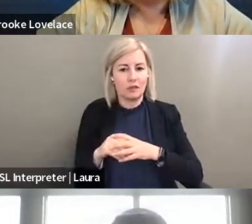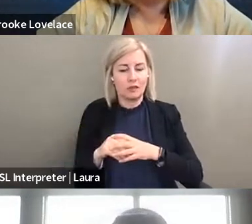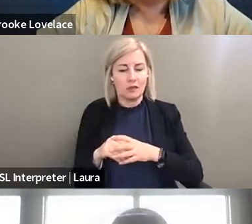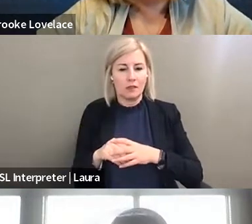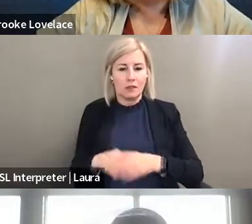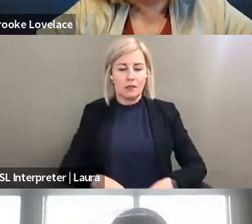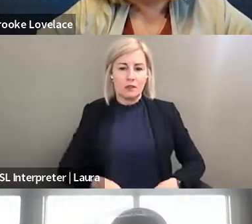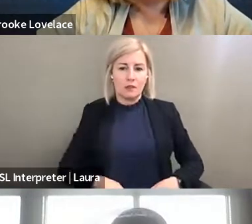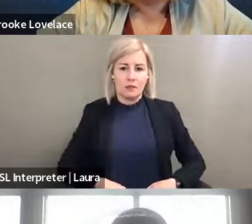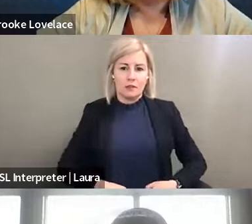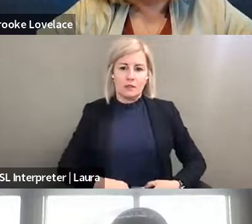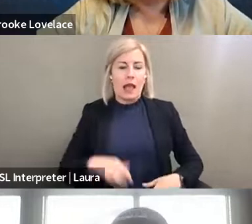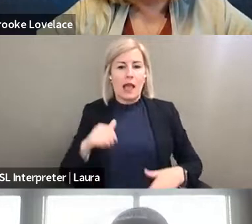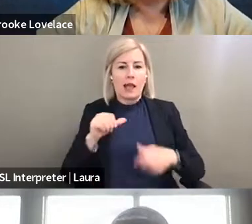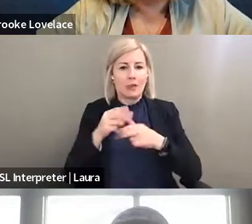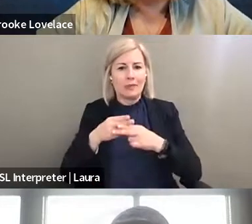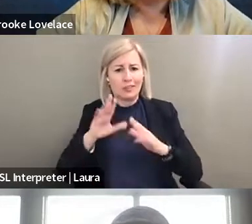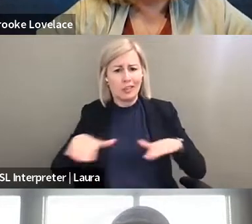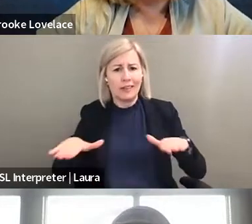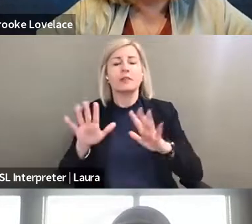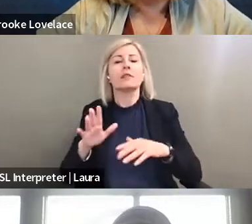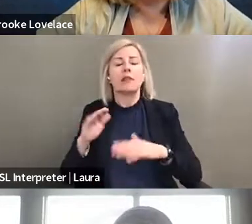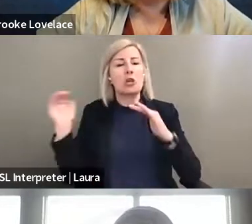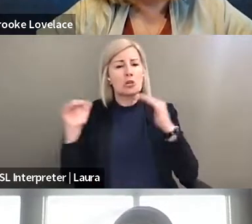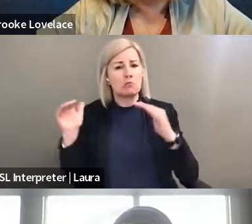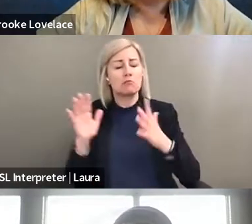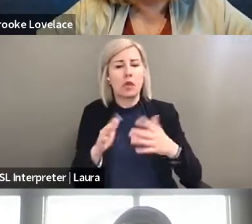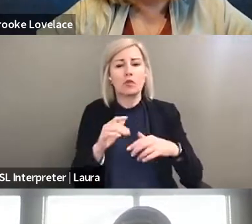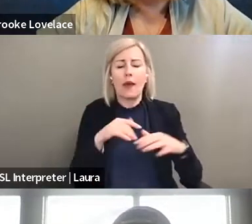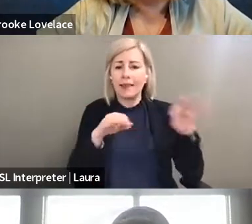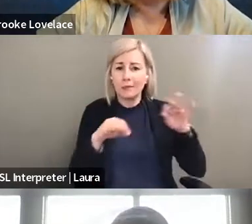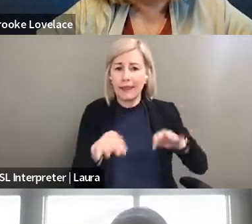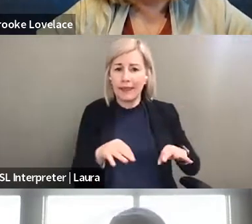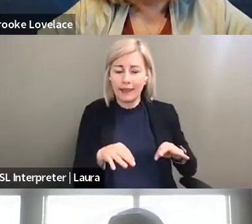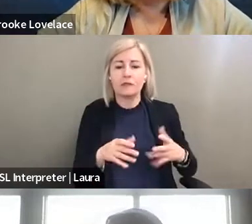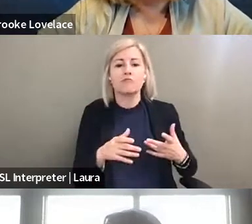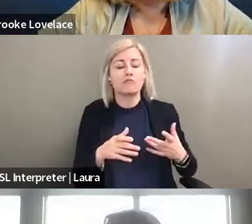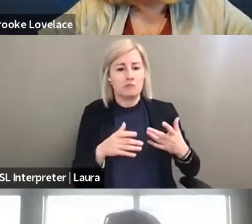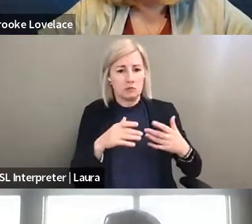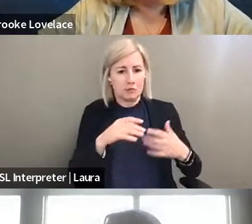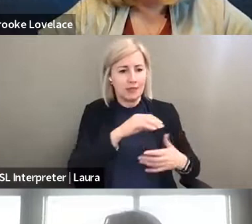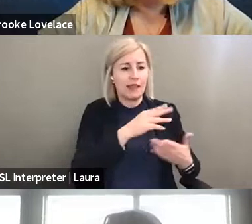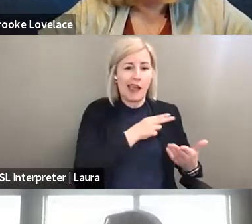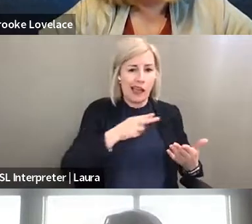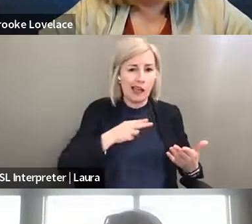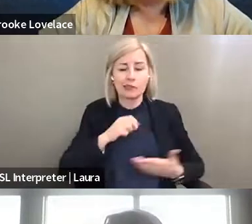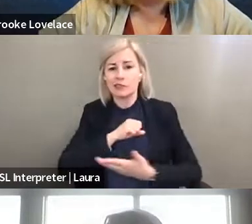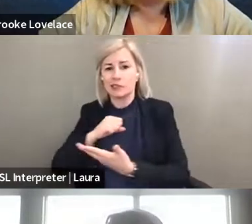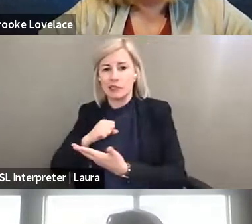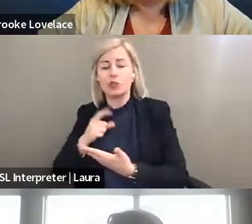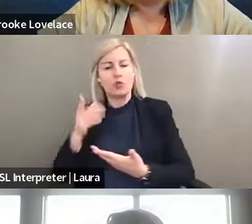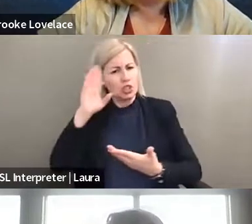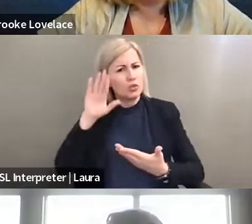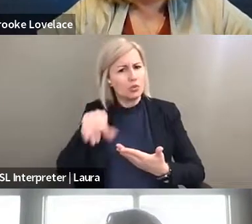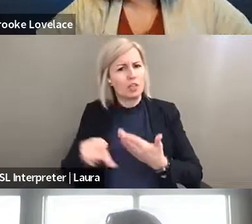adult received. Sorry, I made that mistake. But so I explained to her where it was, that it was in the House and the Senate wasn't hearing, so she knew that she had to advocate